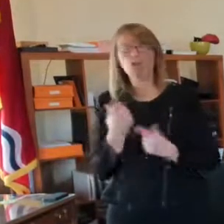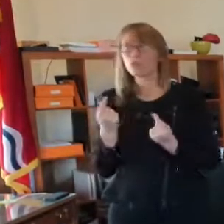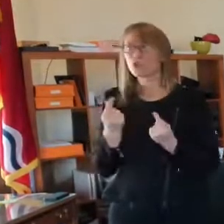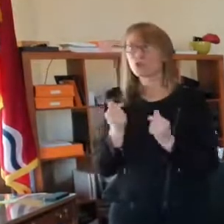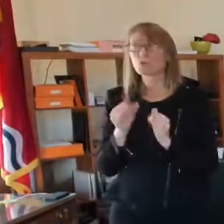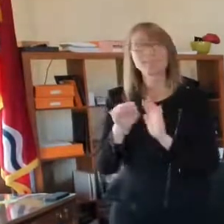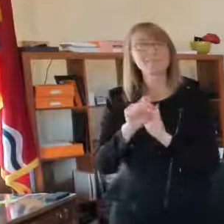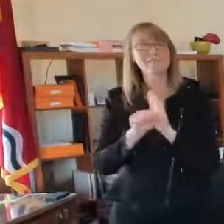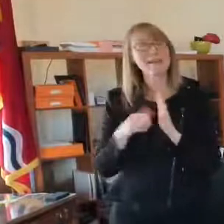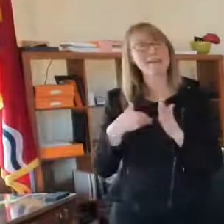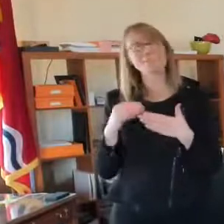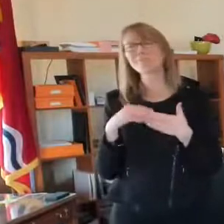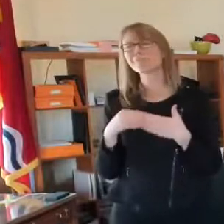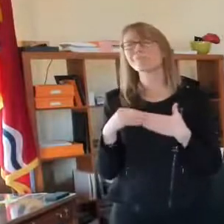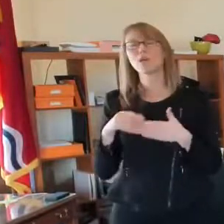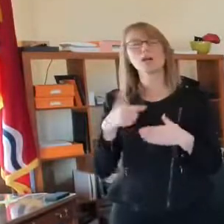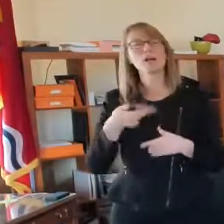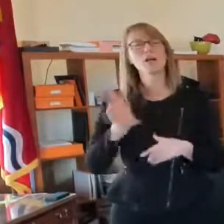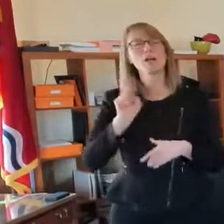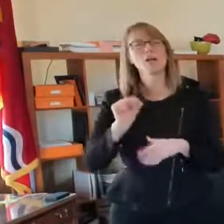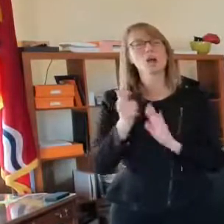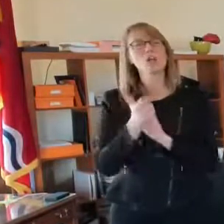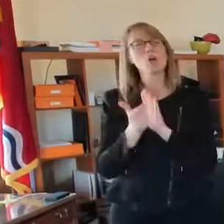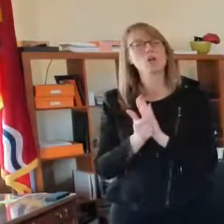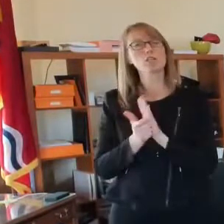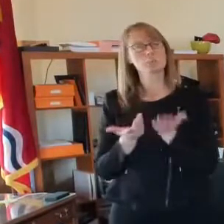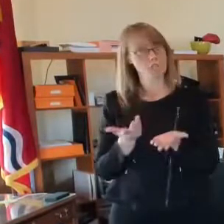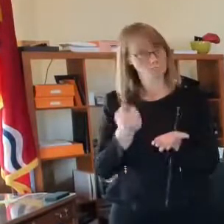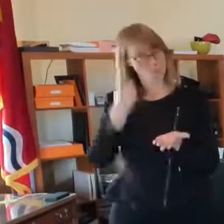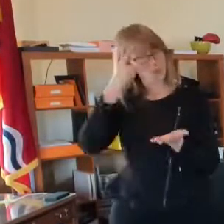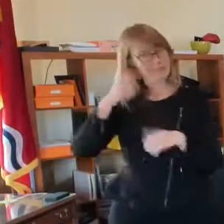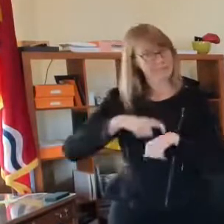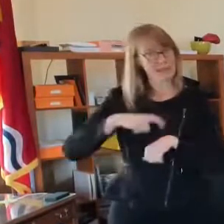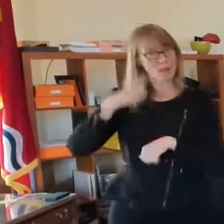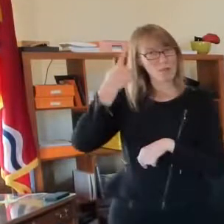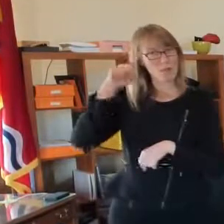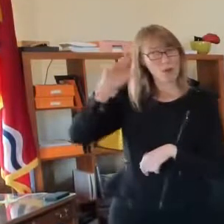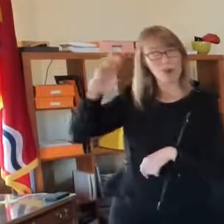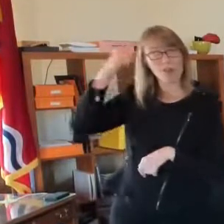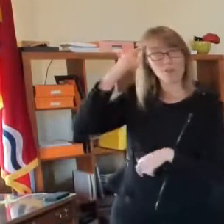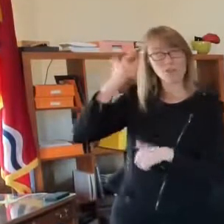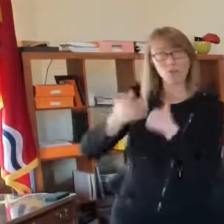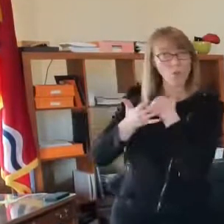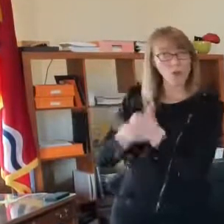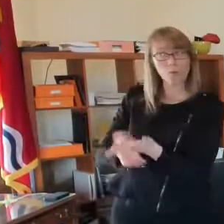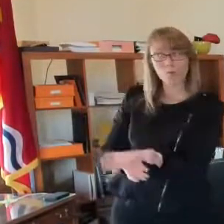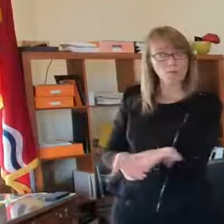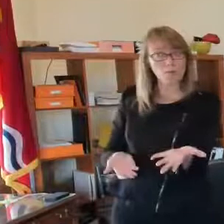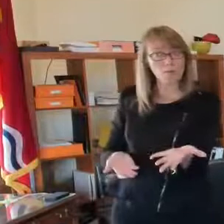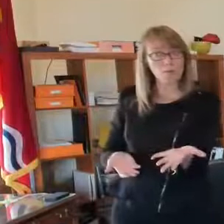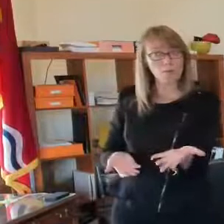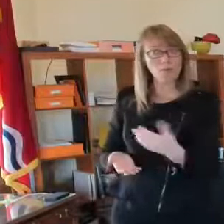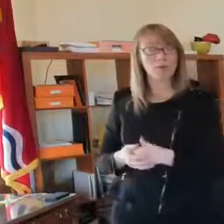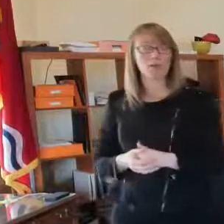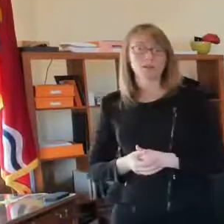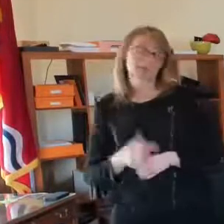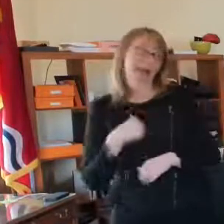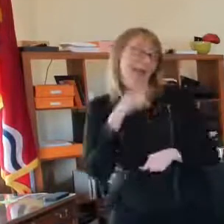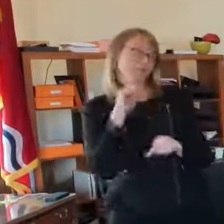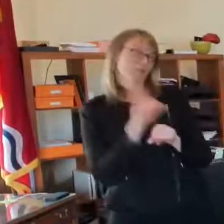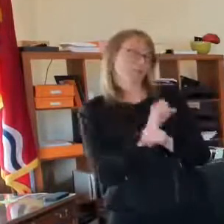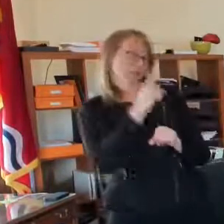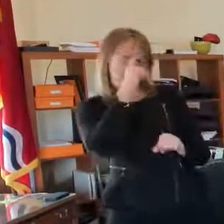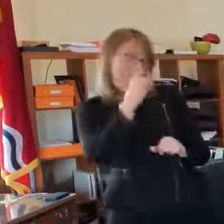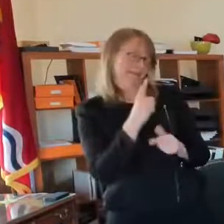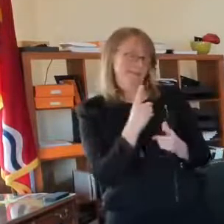hurt in the city this year, that it's time that the state or the governor do something to help us on that front? Well, I absolutely think it's time. It didn't just